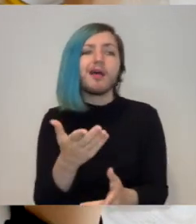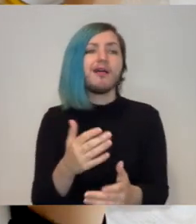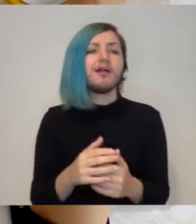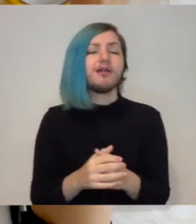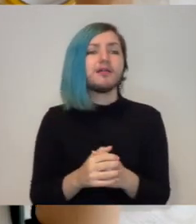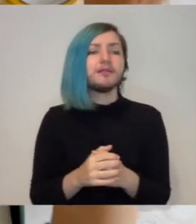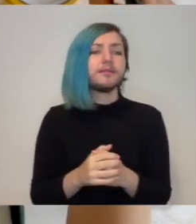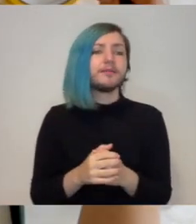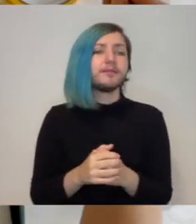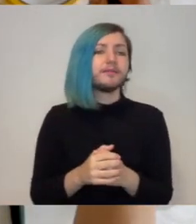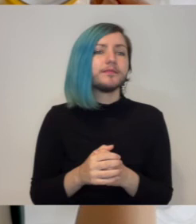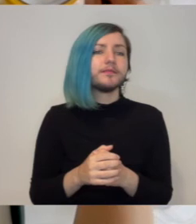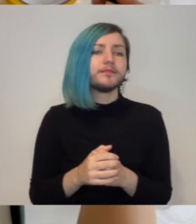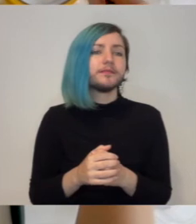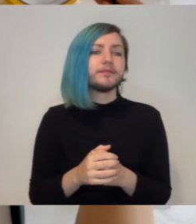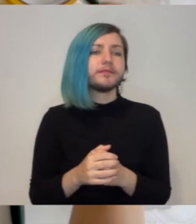achieved, and